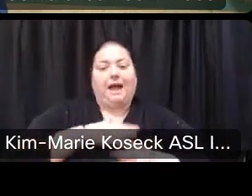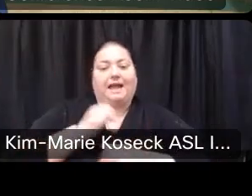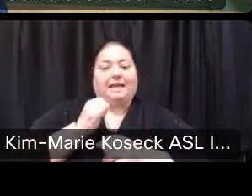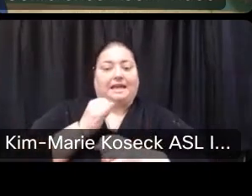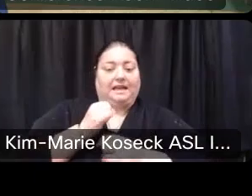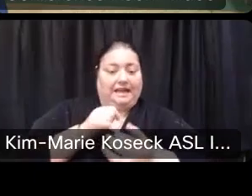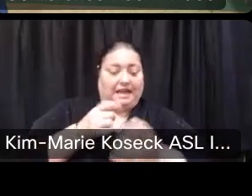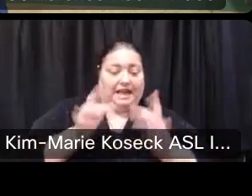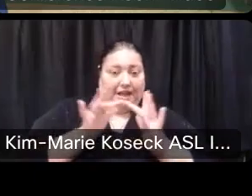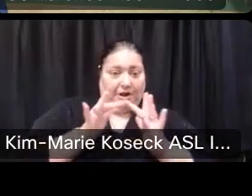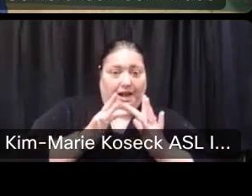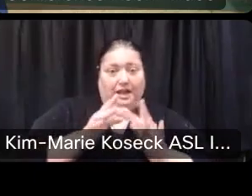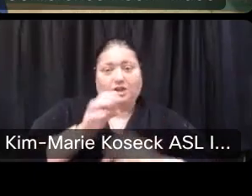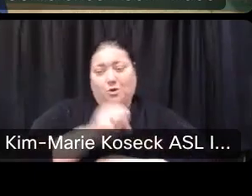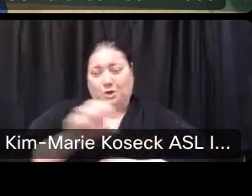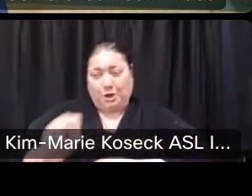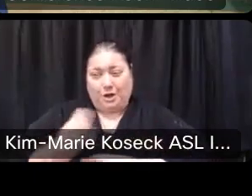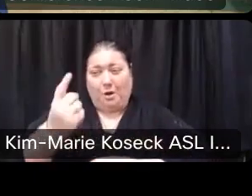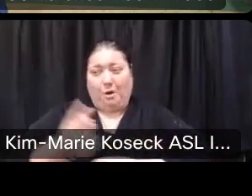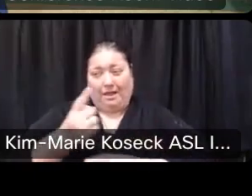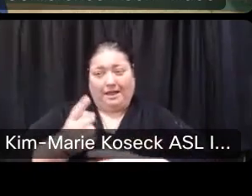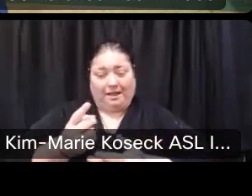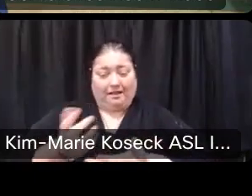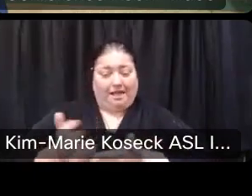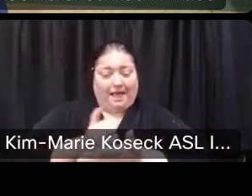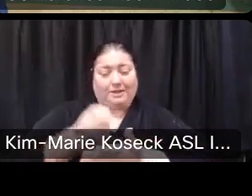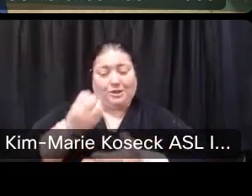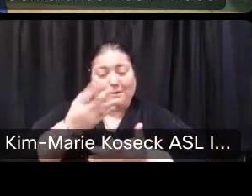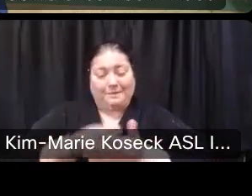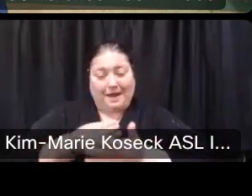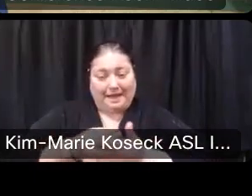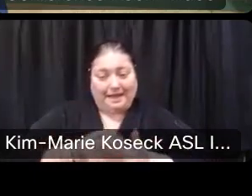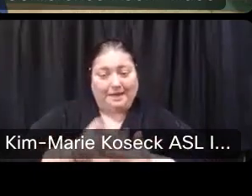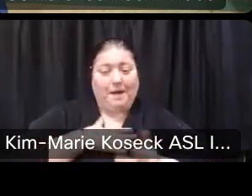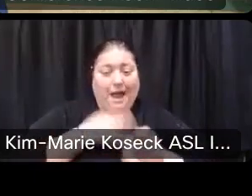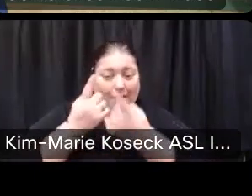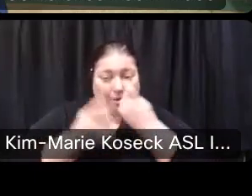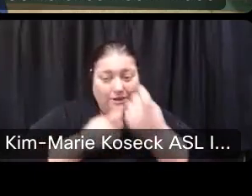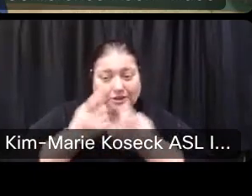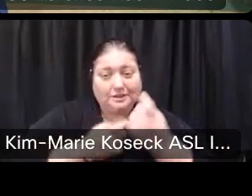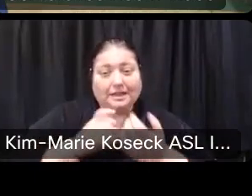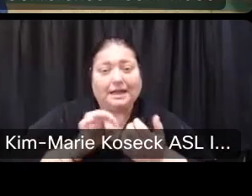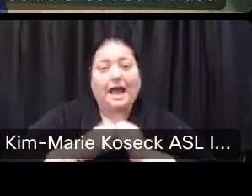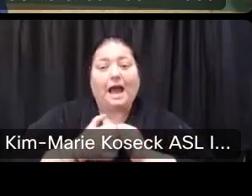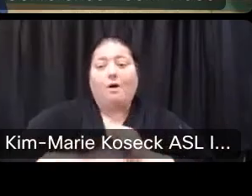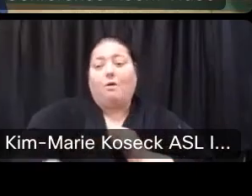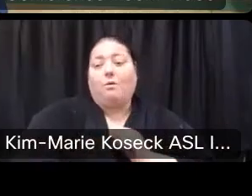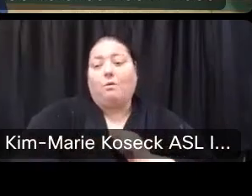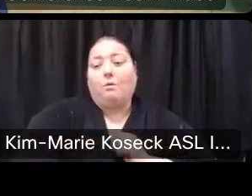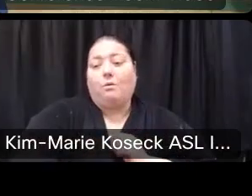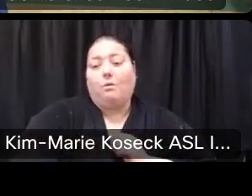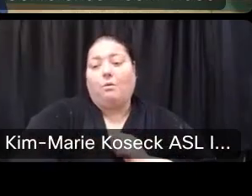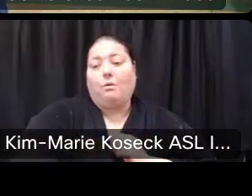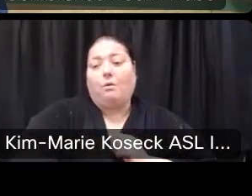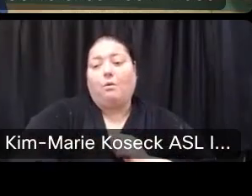Social Security, you can only get so much, and like so my question is, how do we, as the OPW